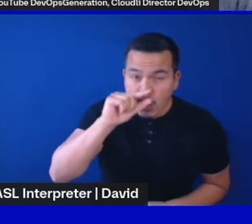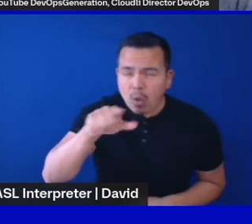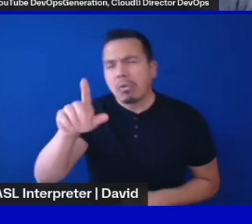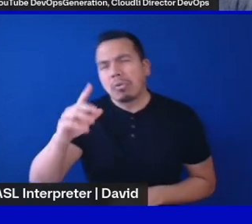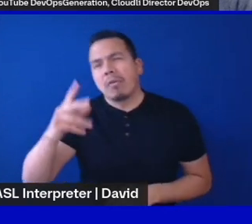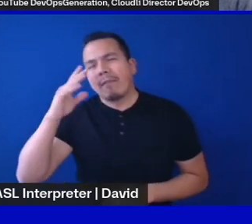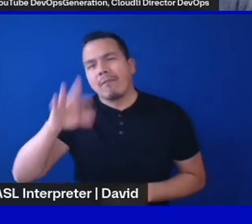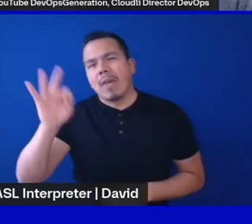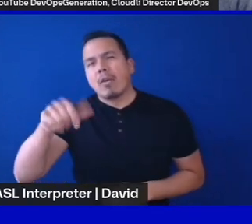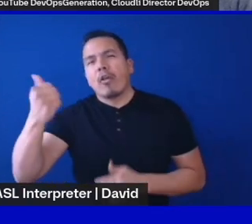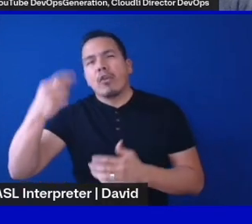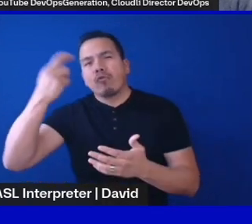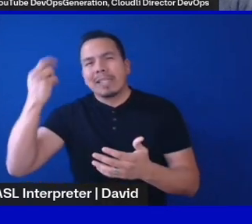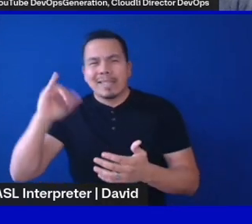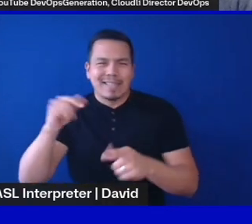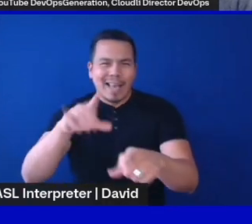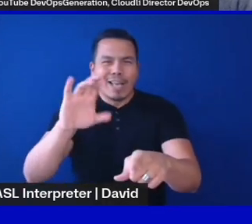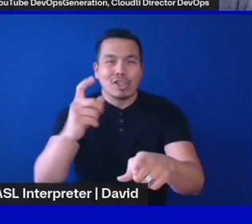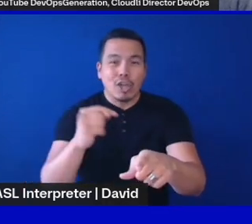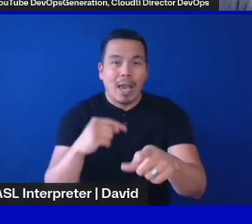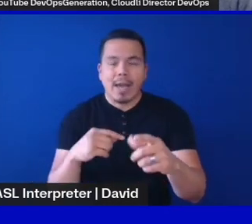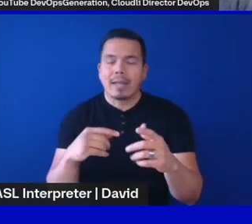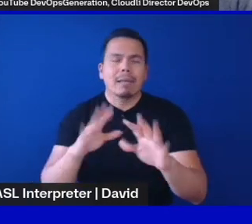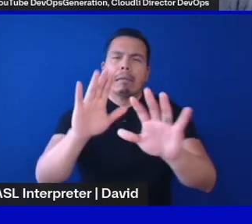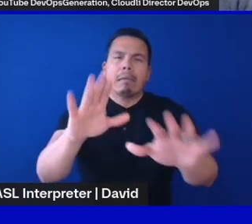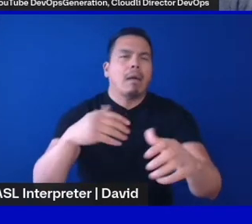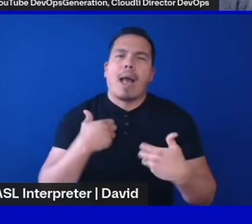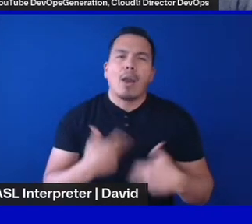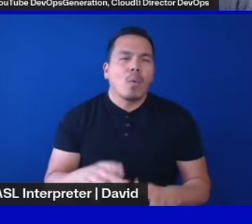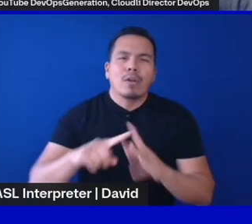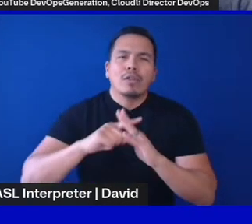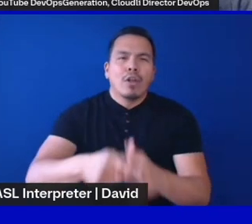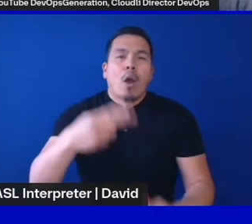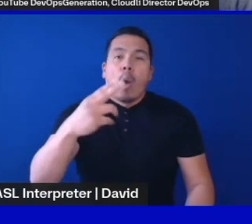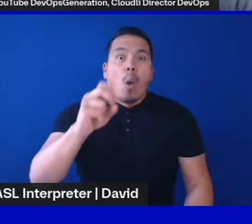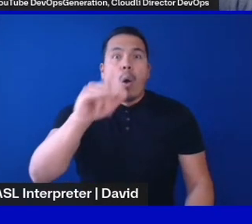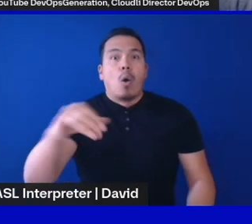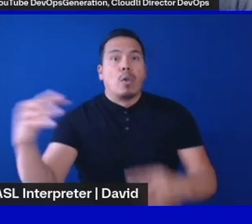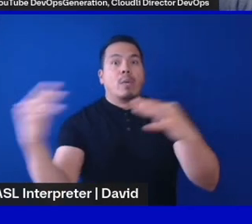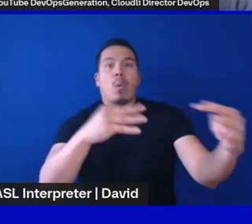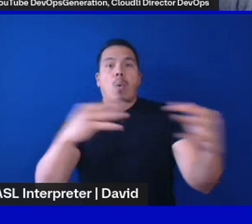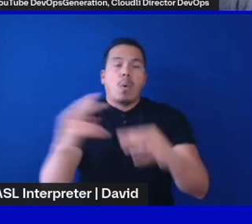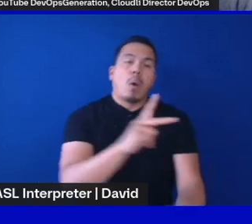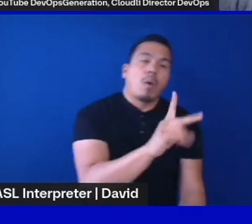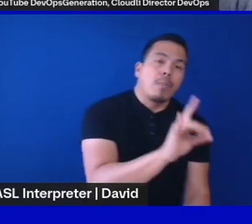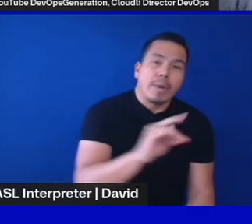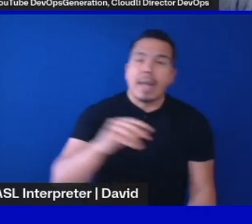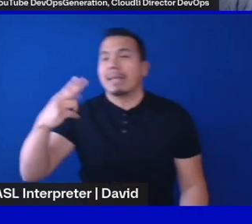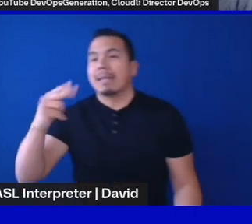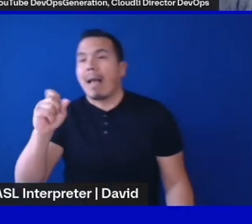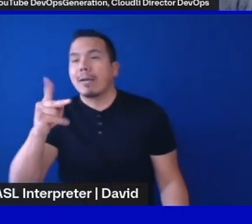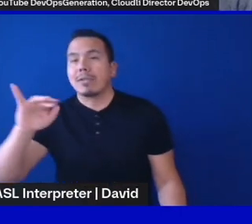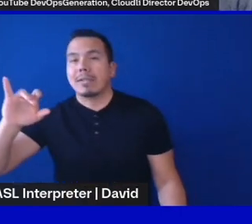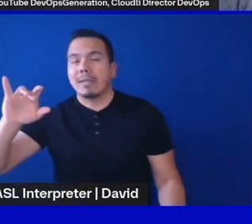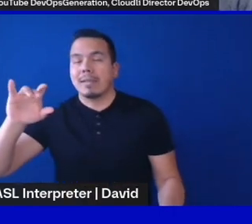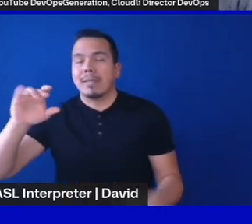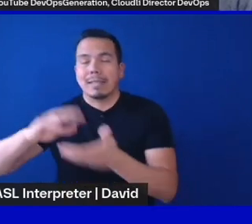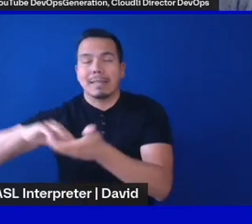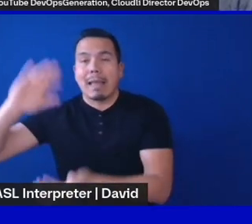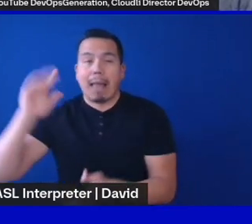as some people said in the chat, we're not trying to start a holy war here. We're just, I'm just saying I like HashiStack a little bit better, or a lot better